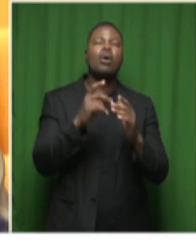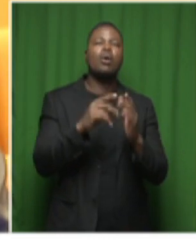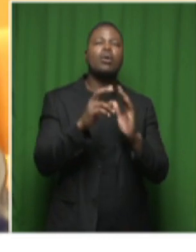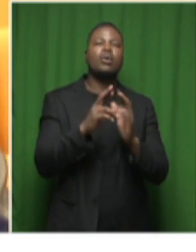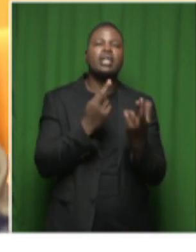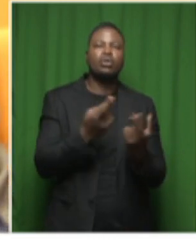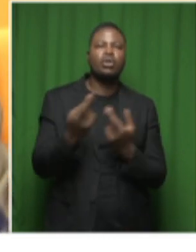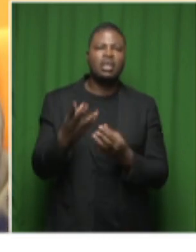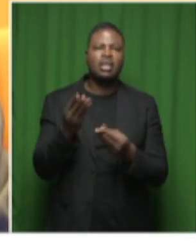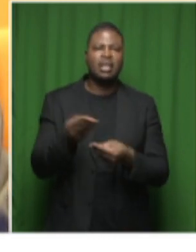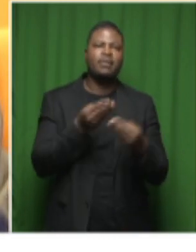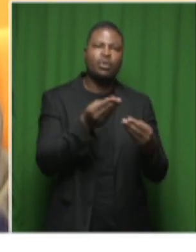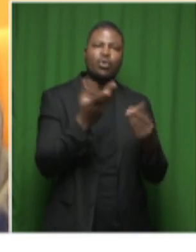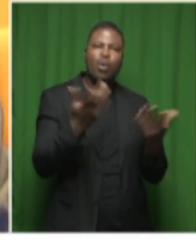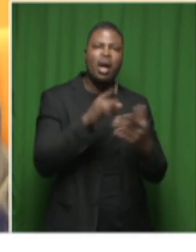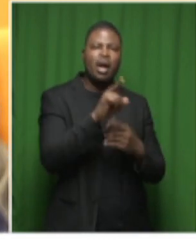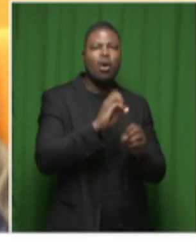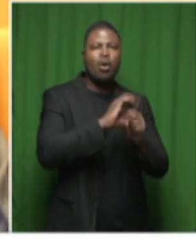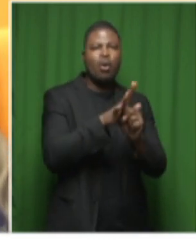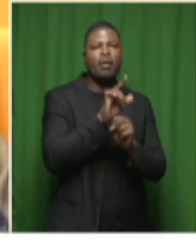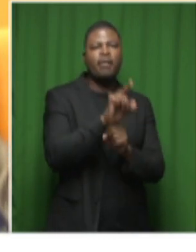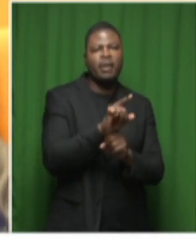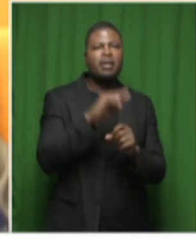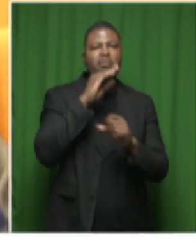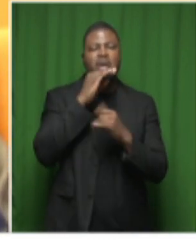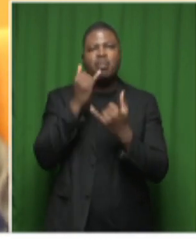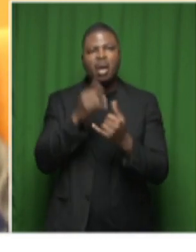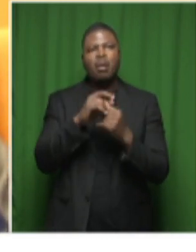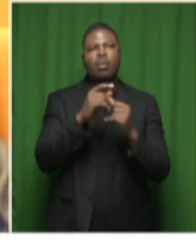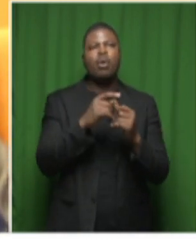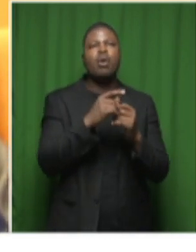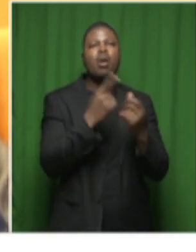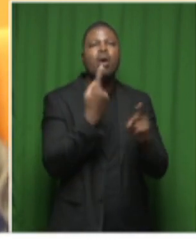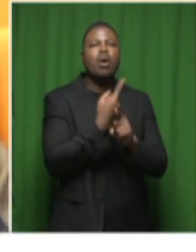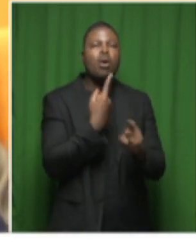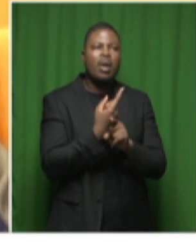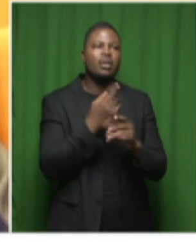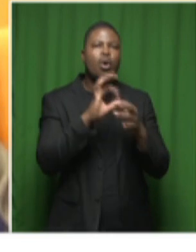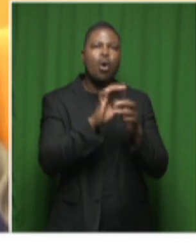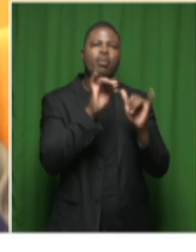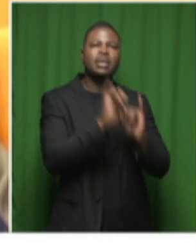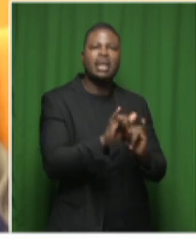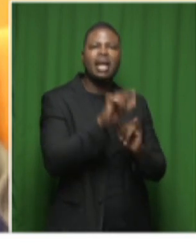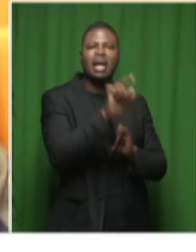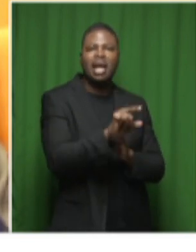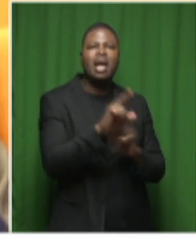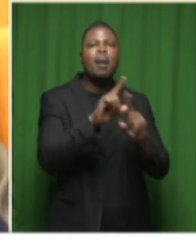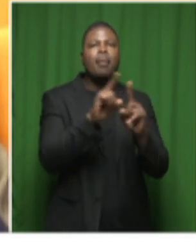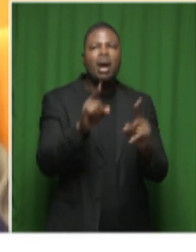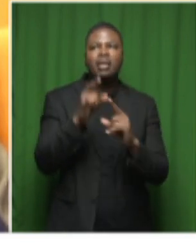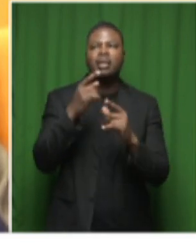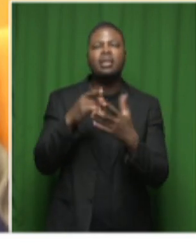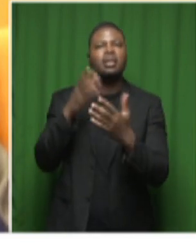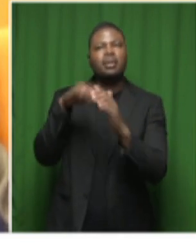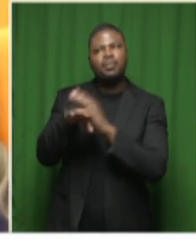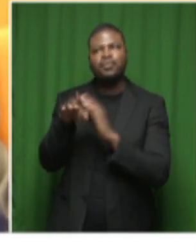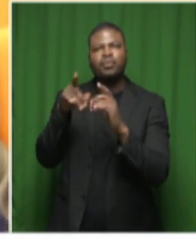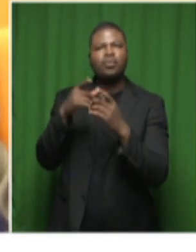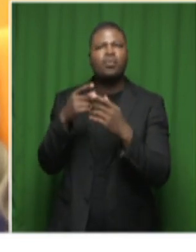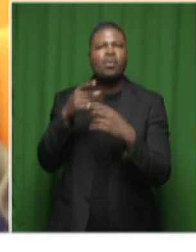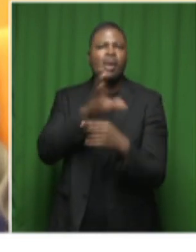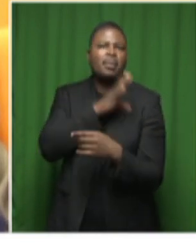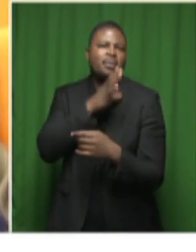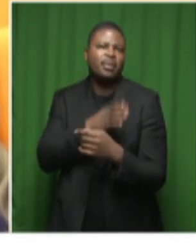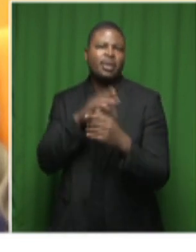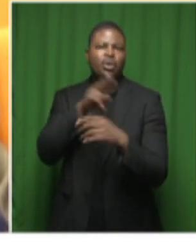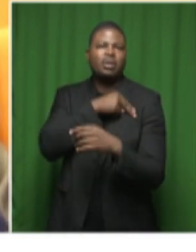locked away, etc., people haven't been able to access treatment or diagnosis even. So